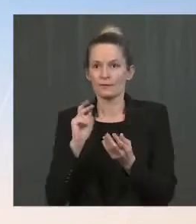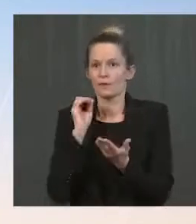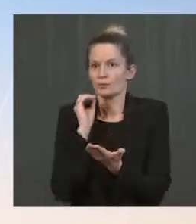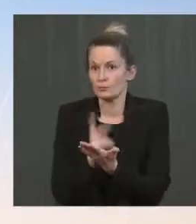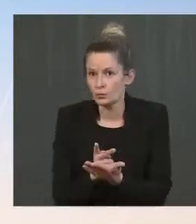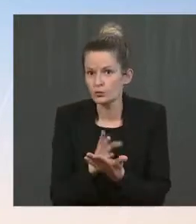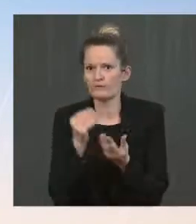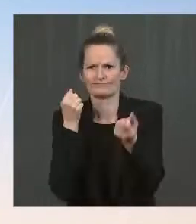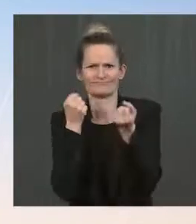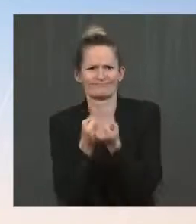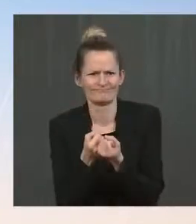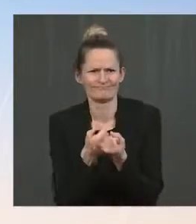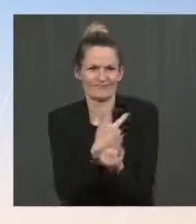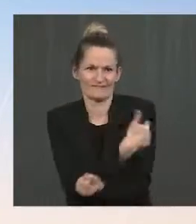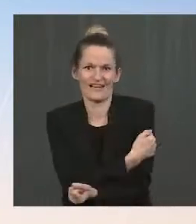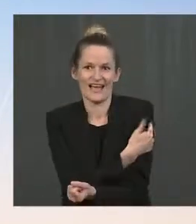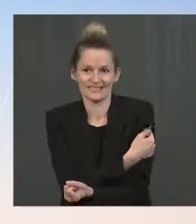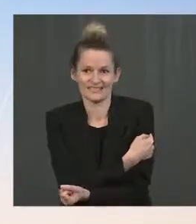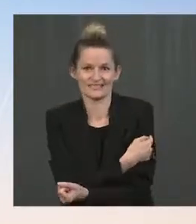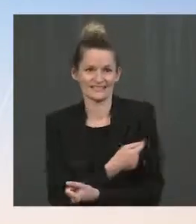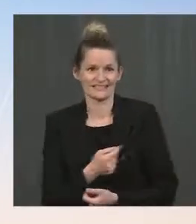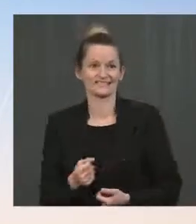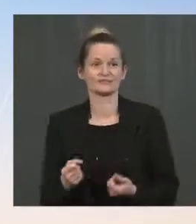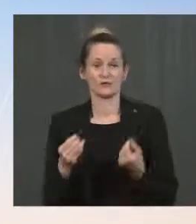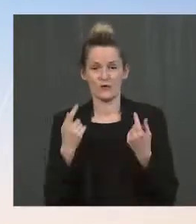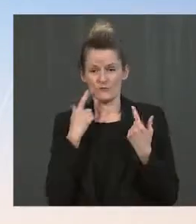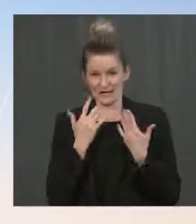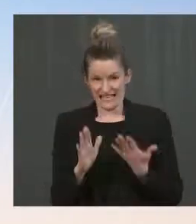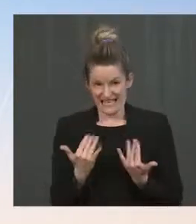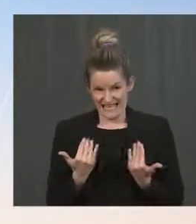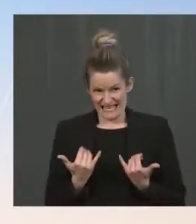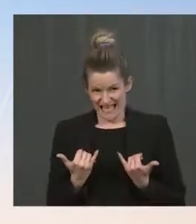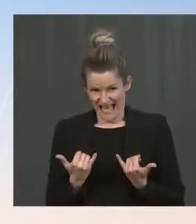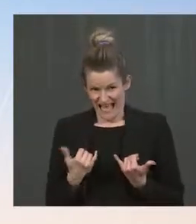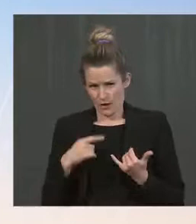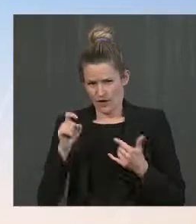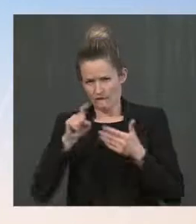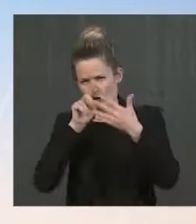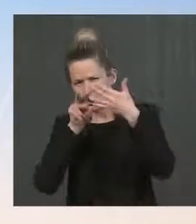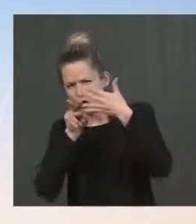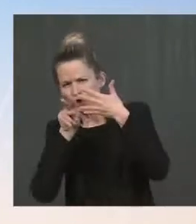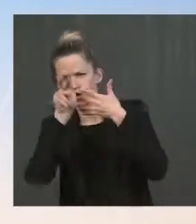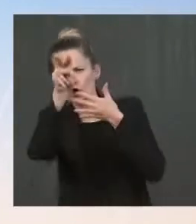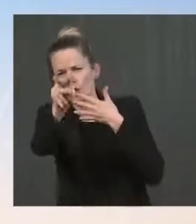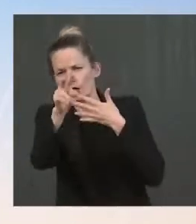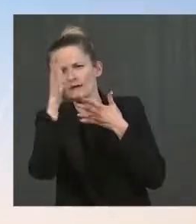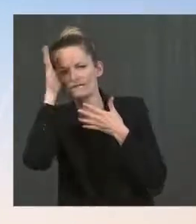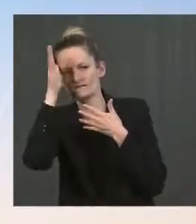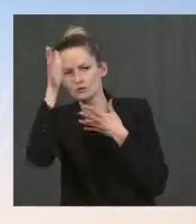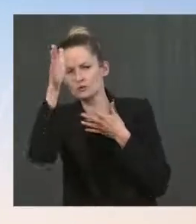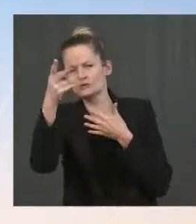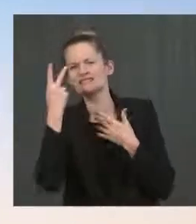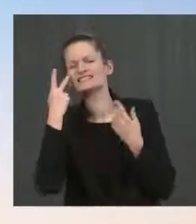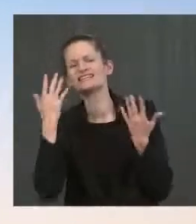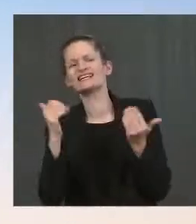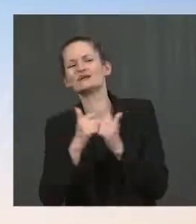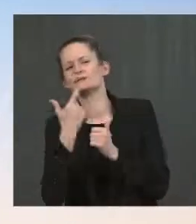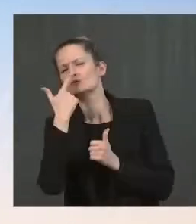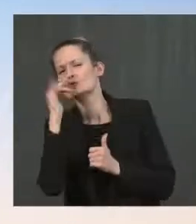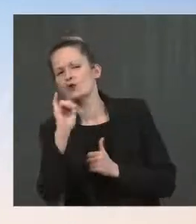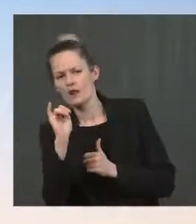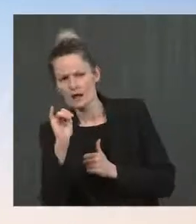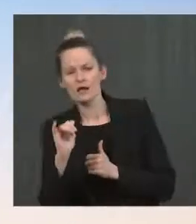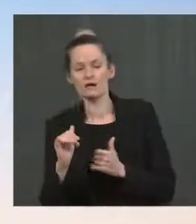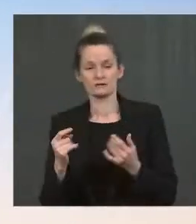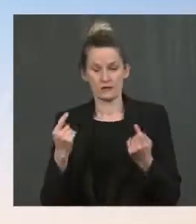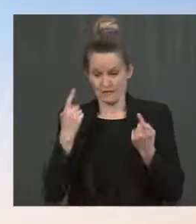increasingly popular. But all we can do at this point is look forward and determine how we can take steps now to continue to get more